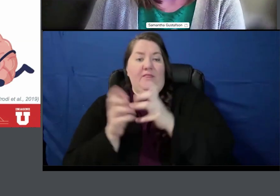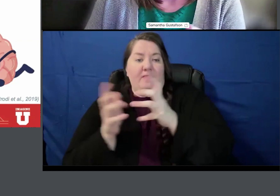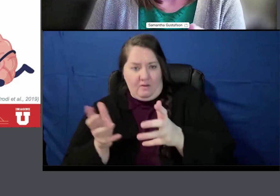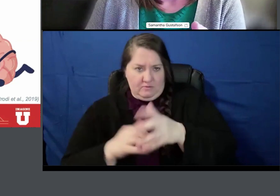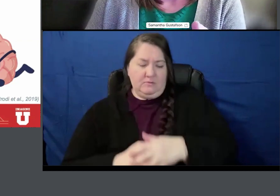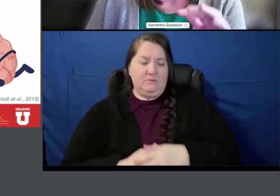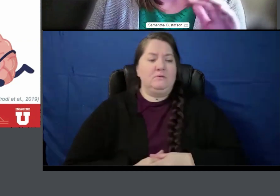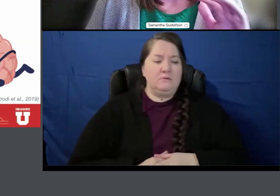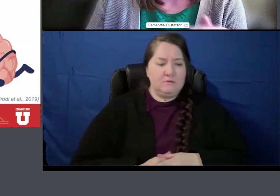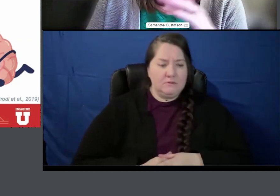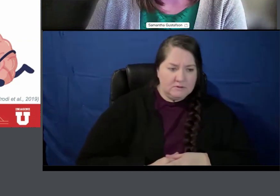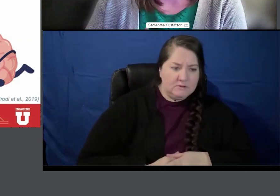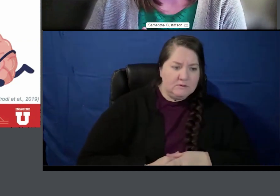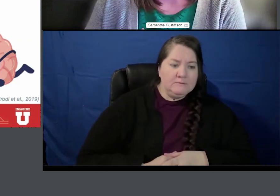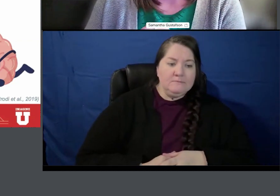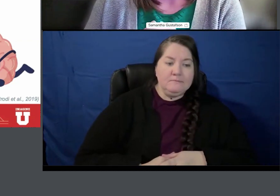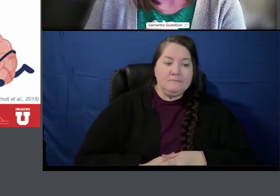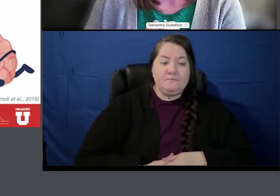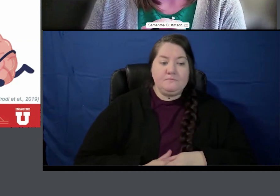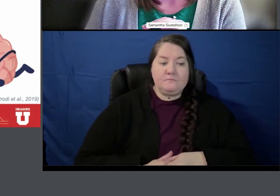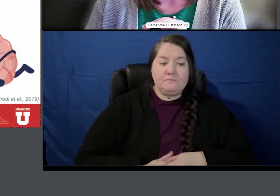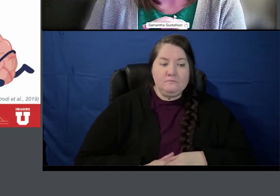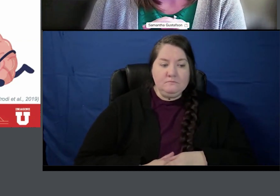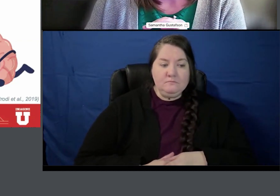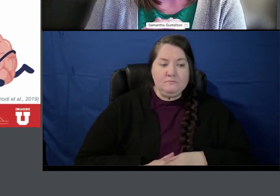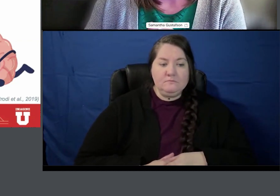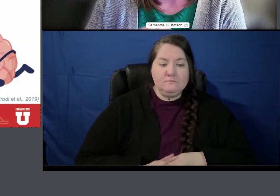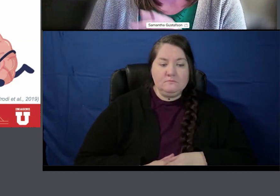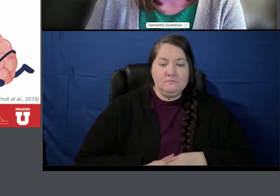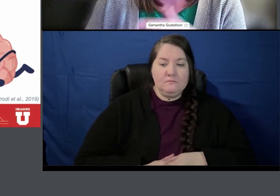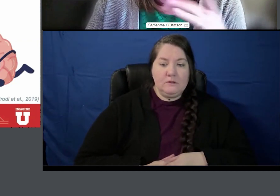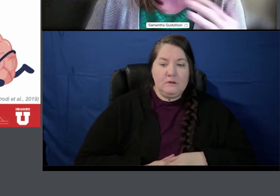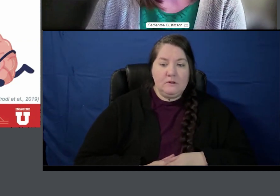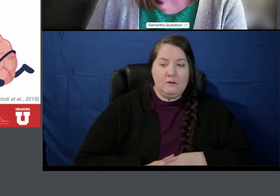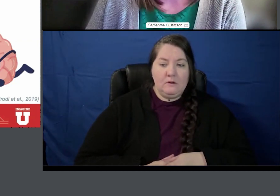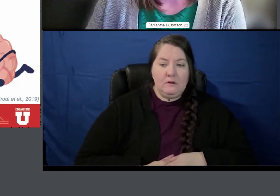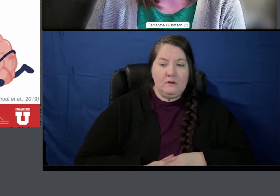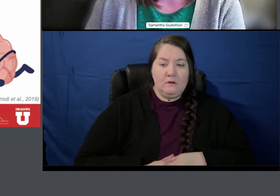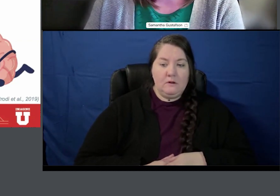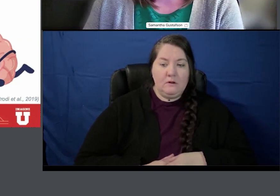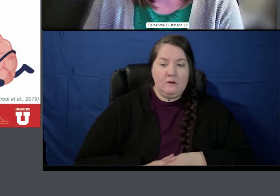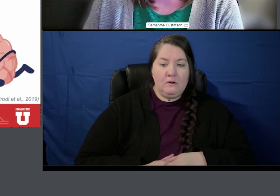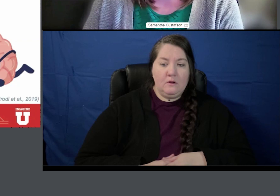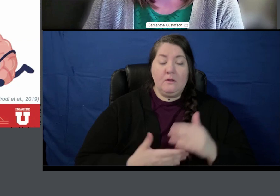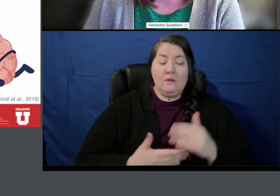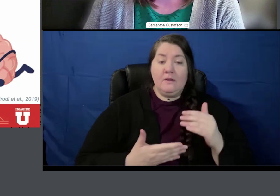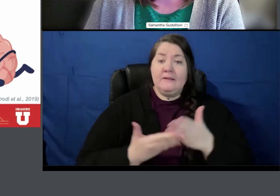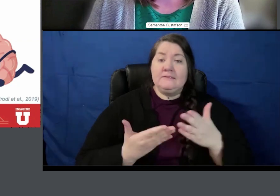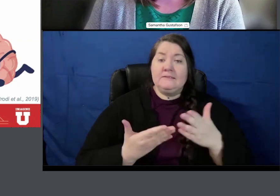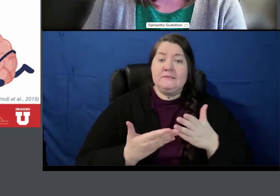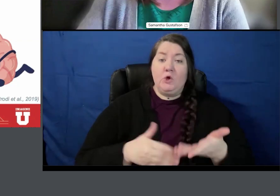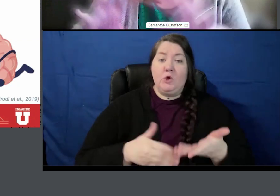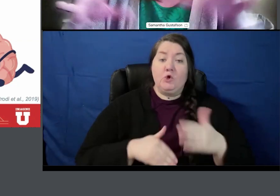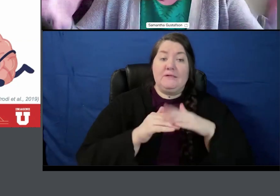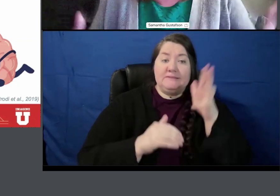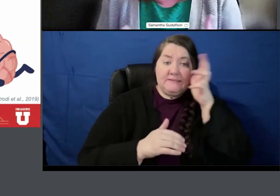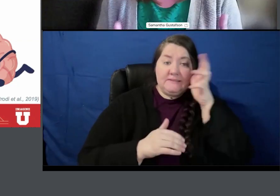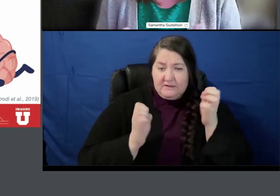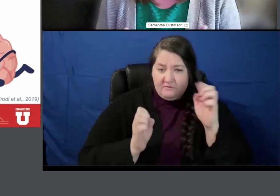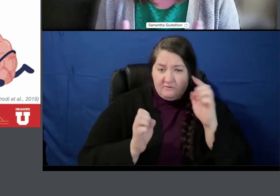through a list um, of things that increase listening effort for children, and then we're going to kind of wrap